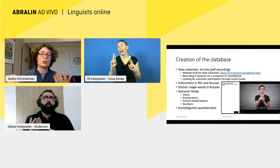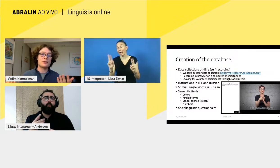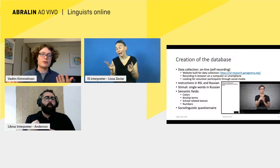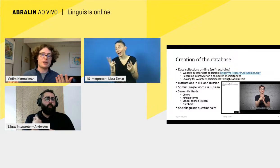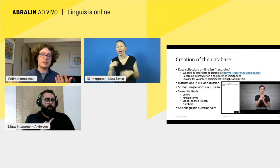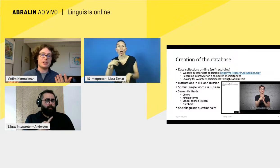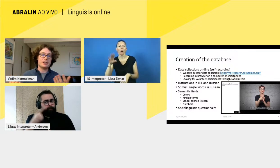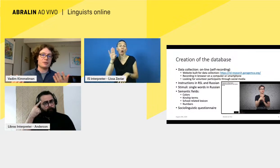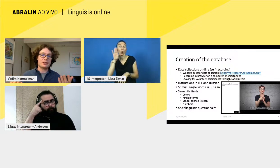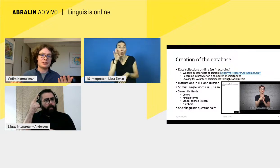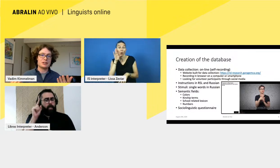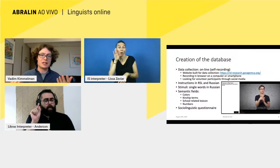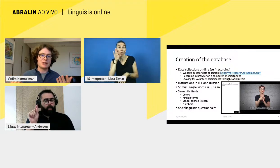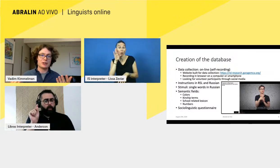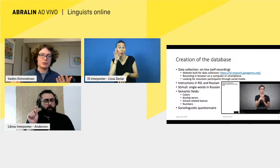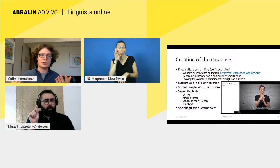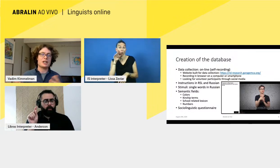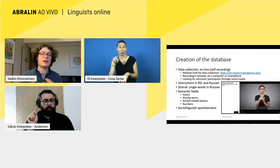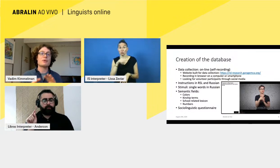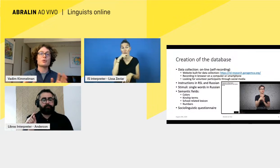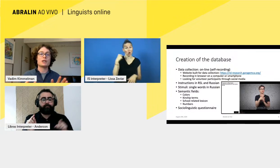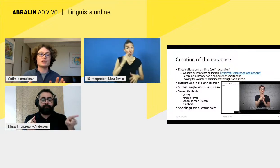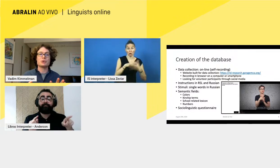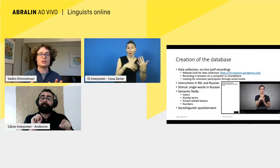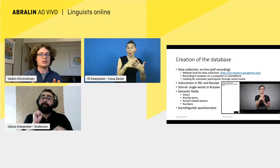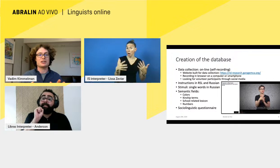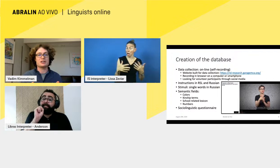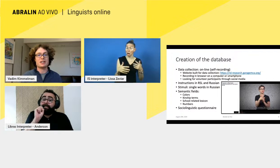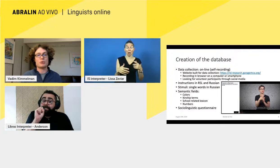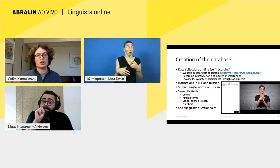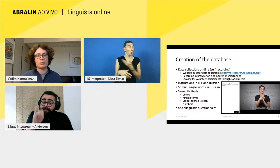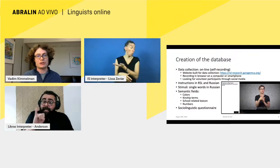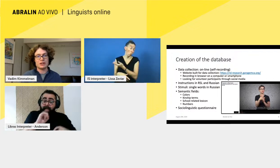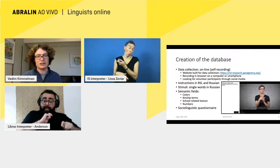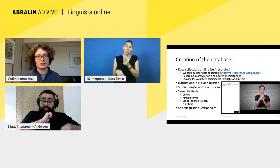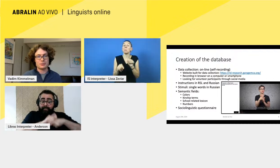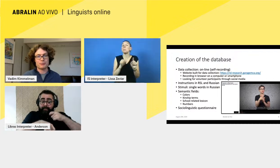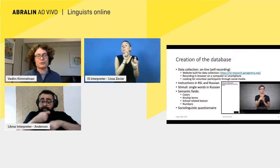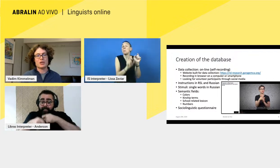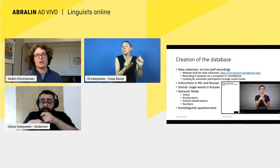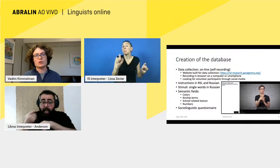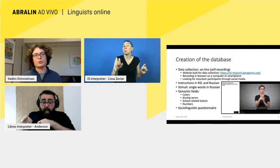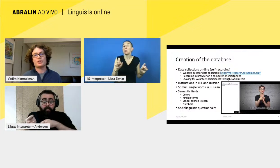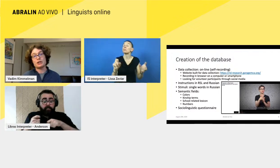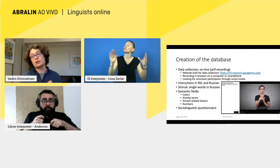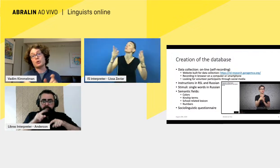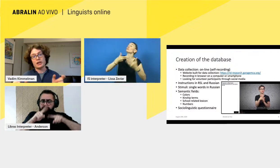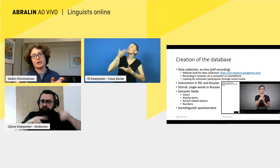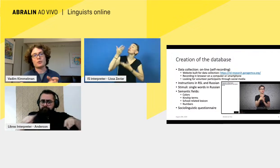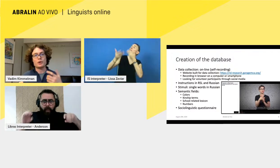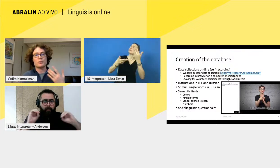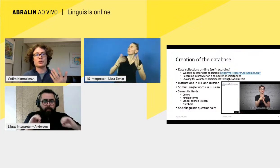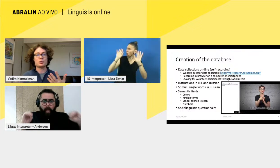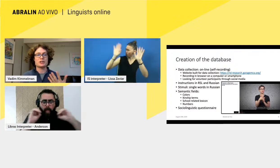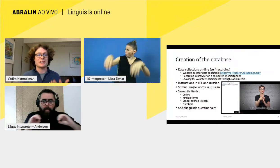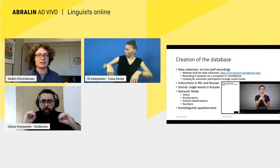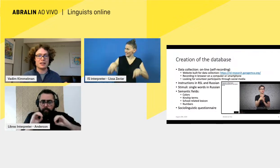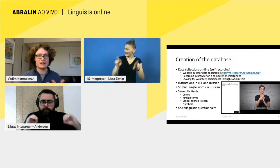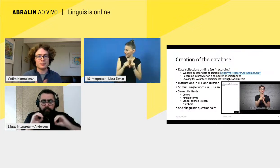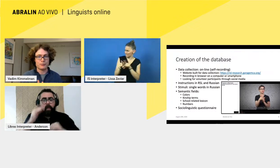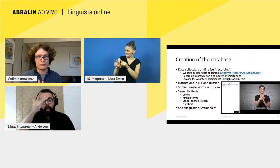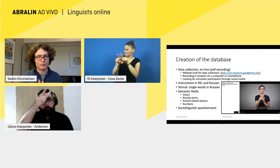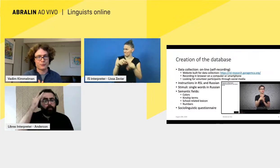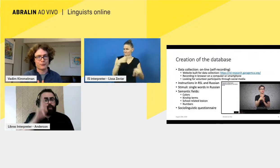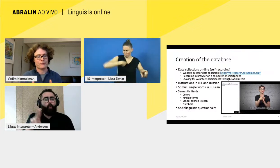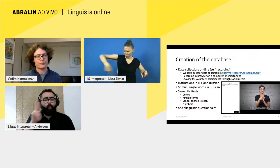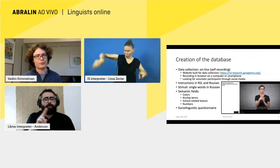signs do not vary in Russian Sign Language. Everyone uses the same number signs. So we decided, okay, we want to test